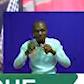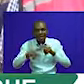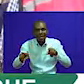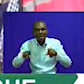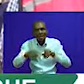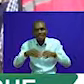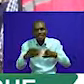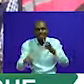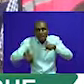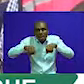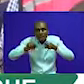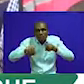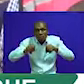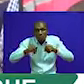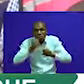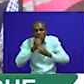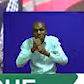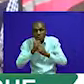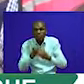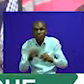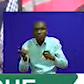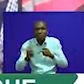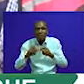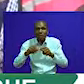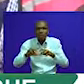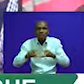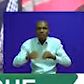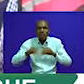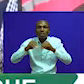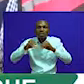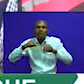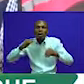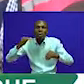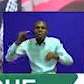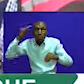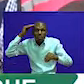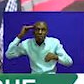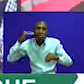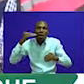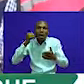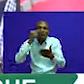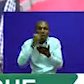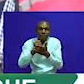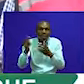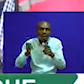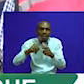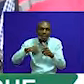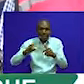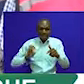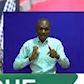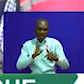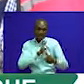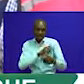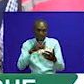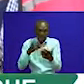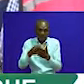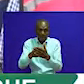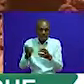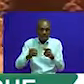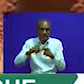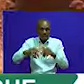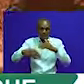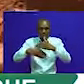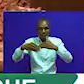estimate, which we'll transmit to our headquarters so that we can get emergency funds to do another